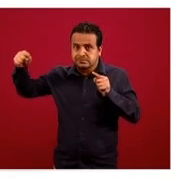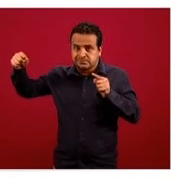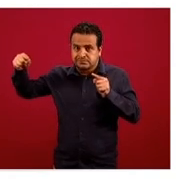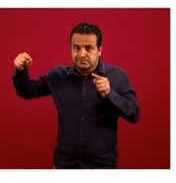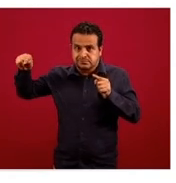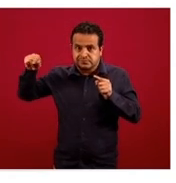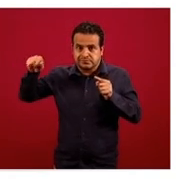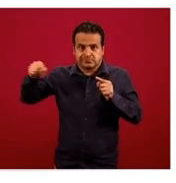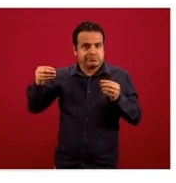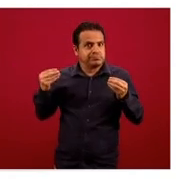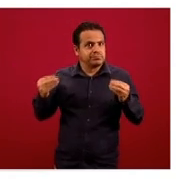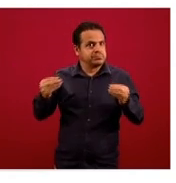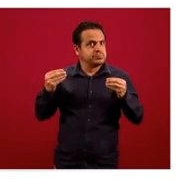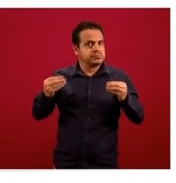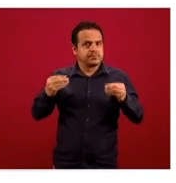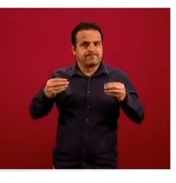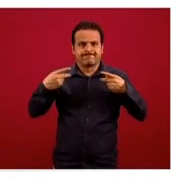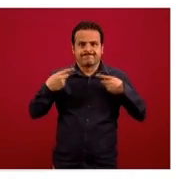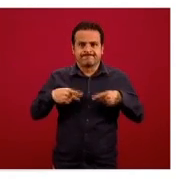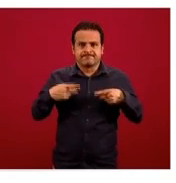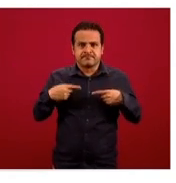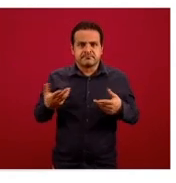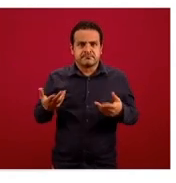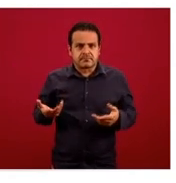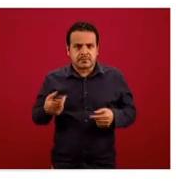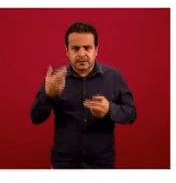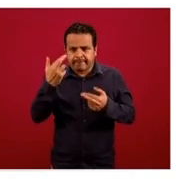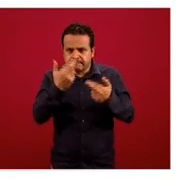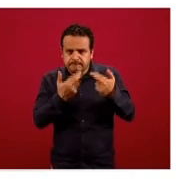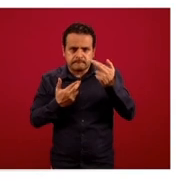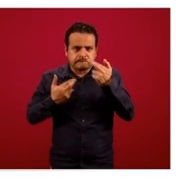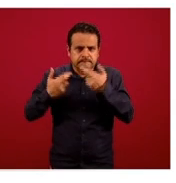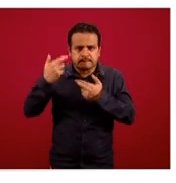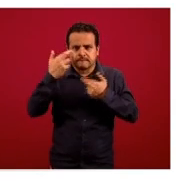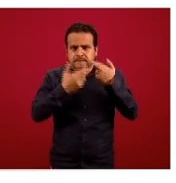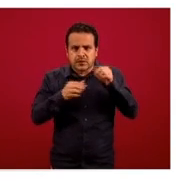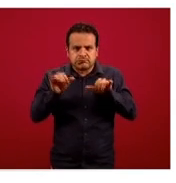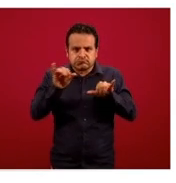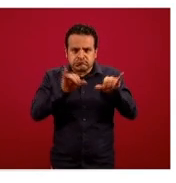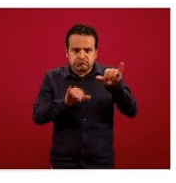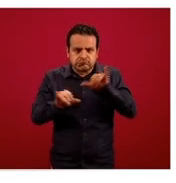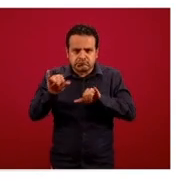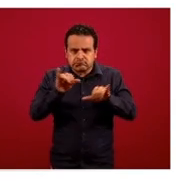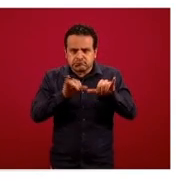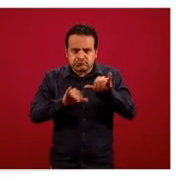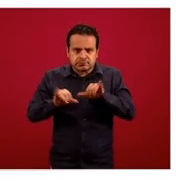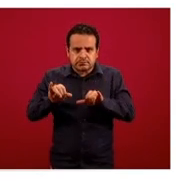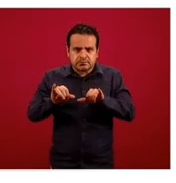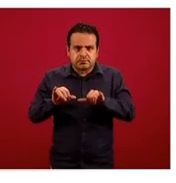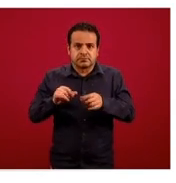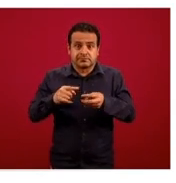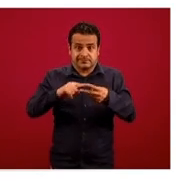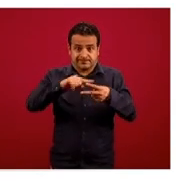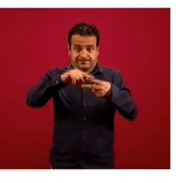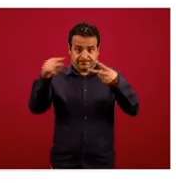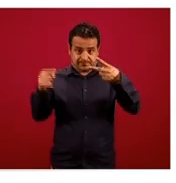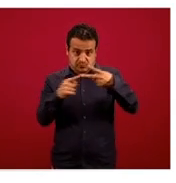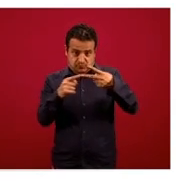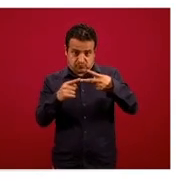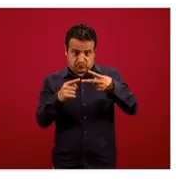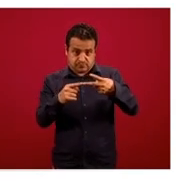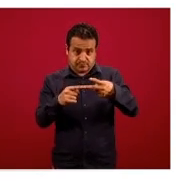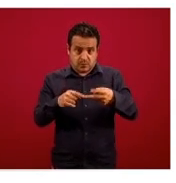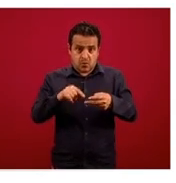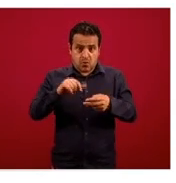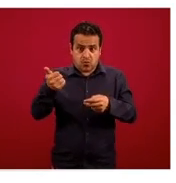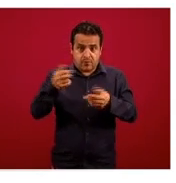this statistic. That is why this curve is the most is the one with